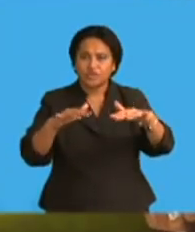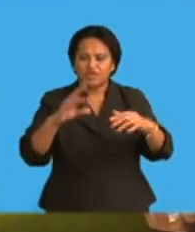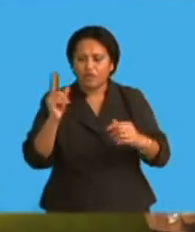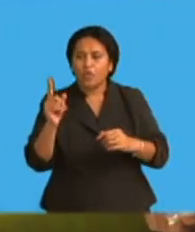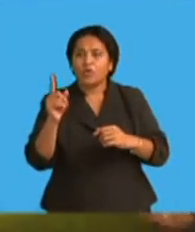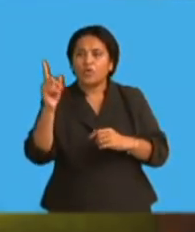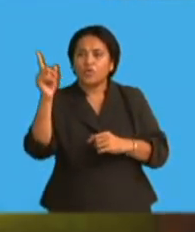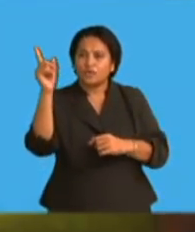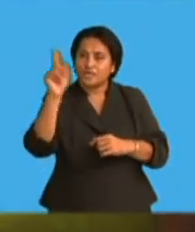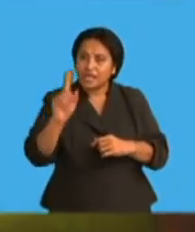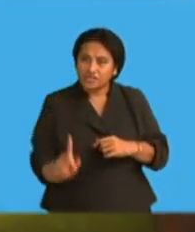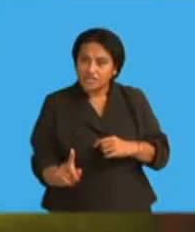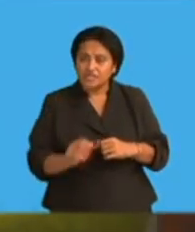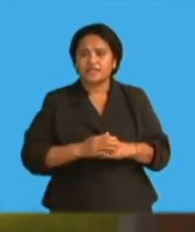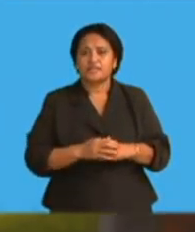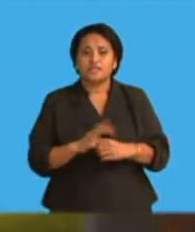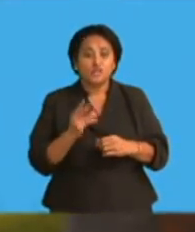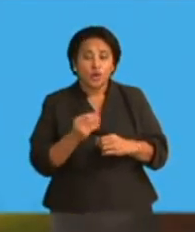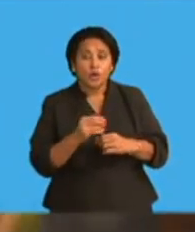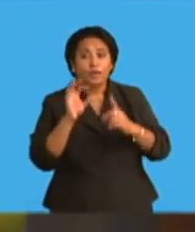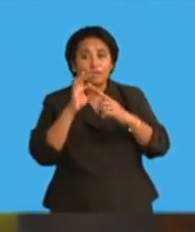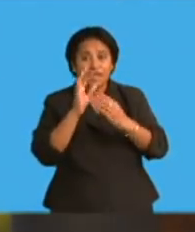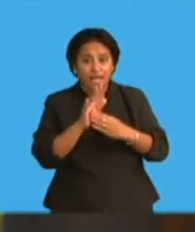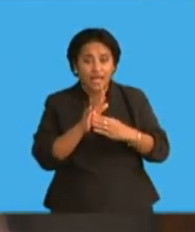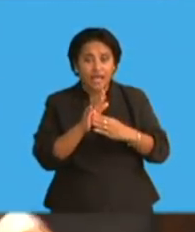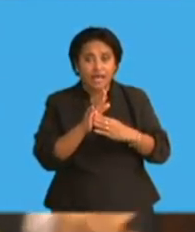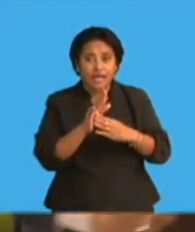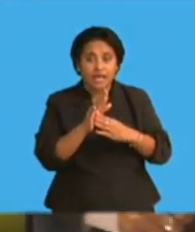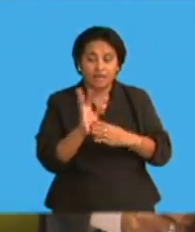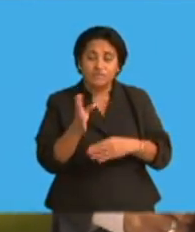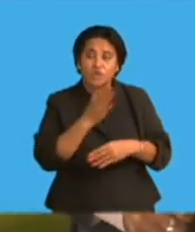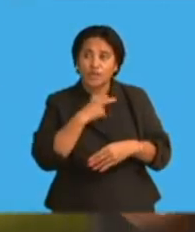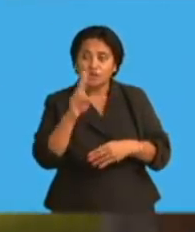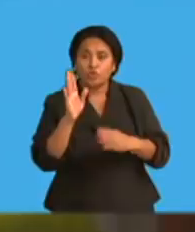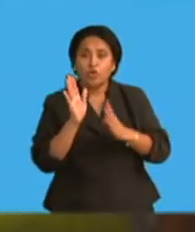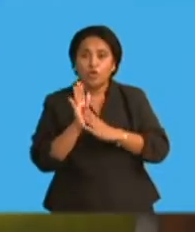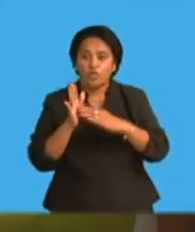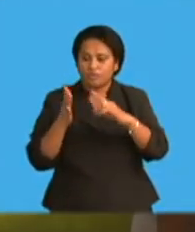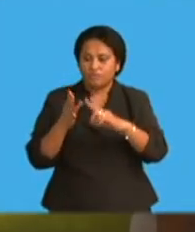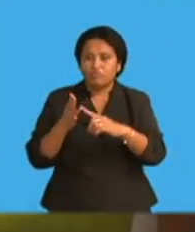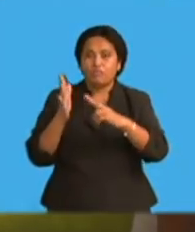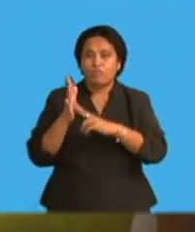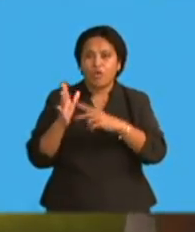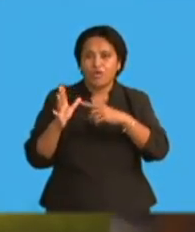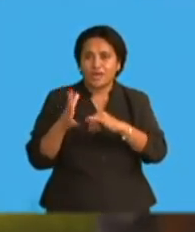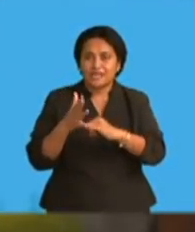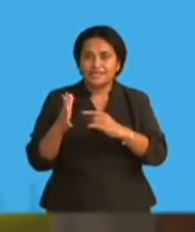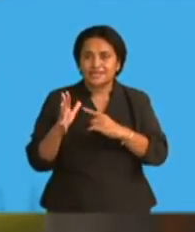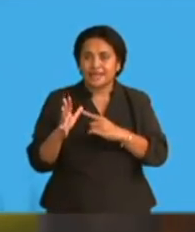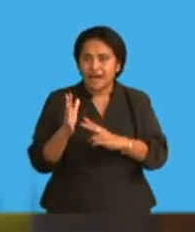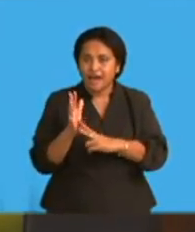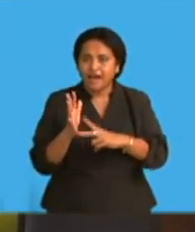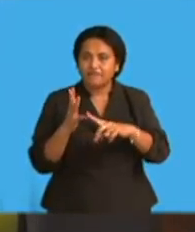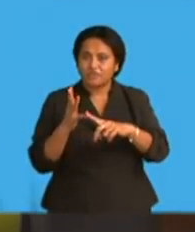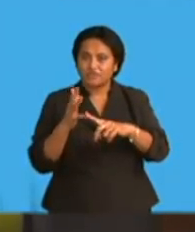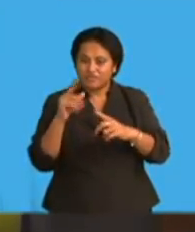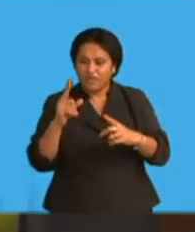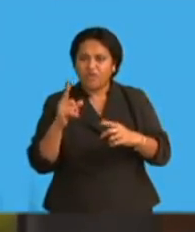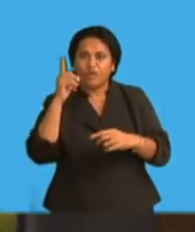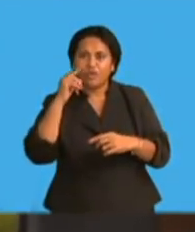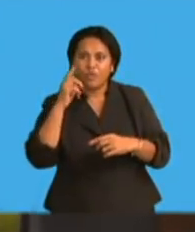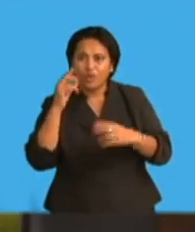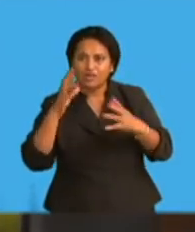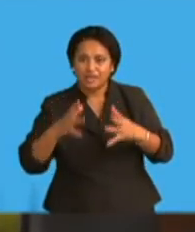Monosabu, he had people from Monosabu who gave the land. They saw the electrical cables going over the villages. They did not